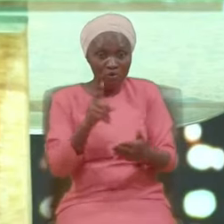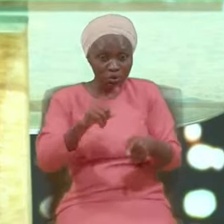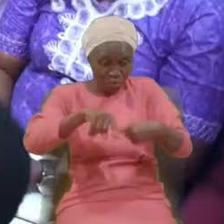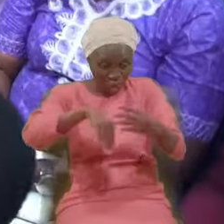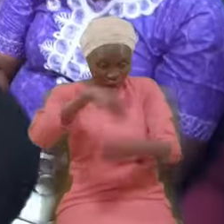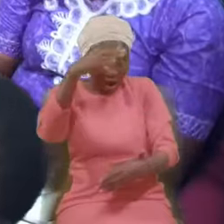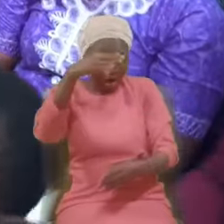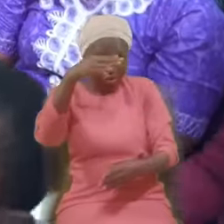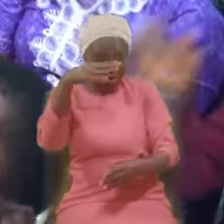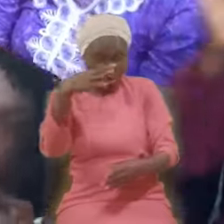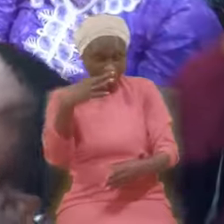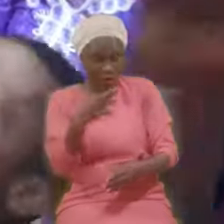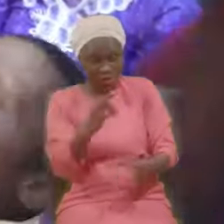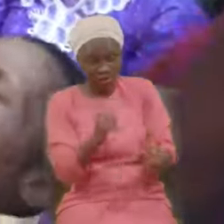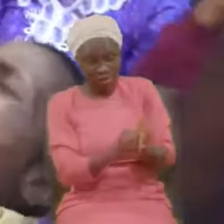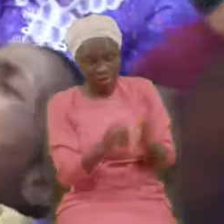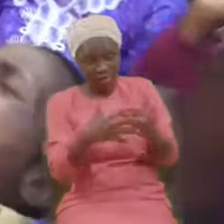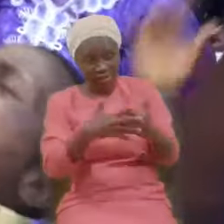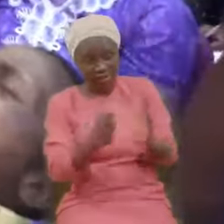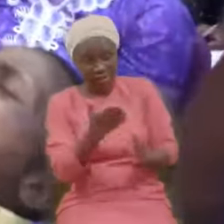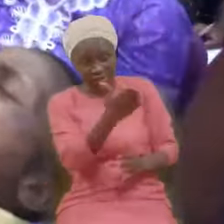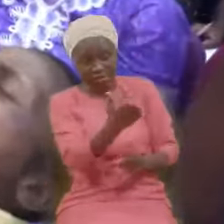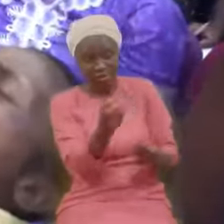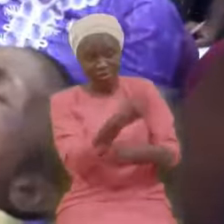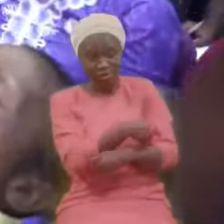today, miracle upon your life.